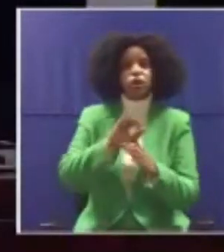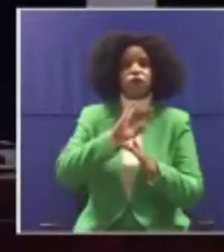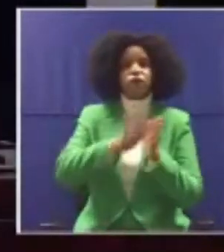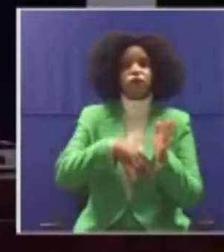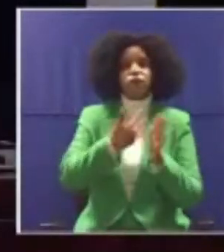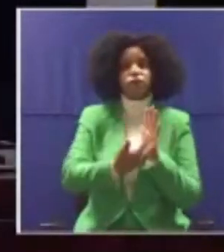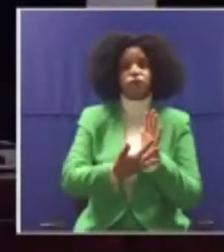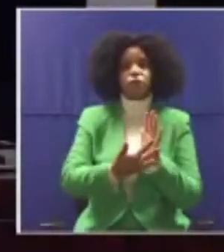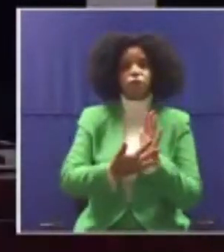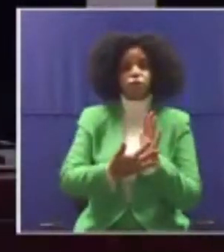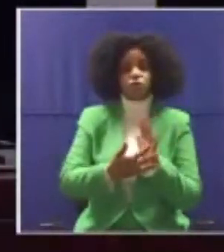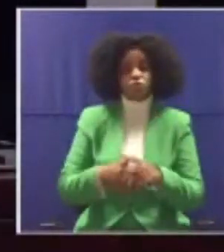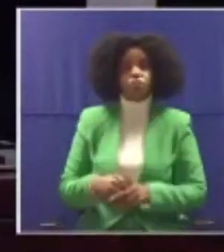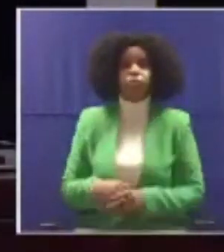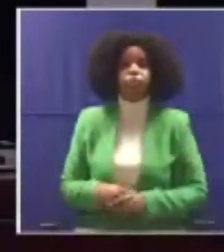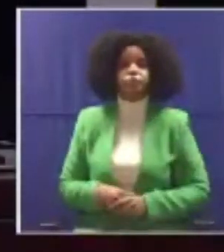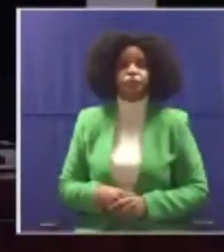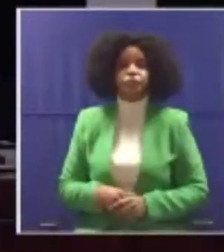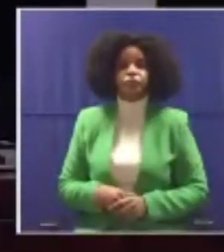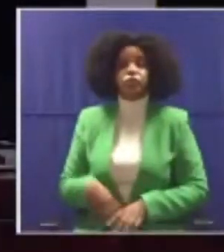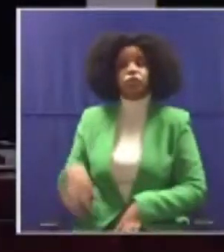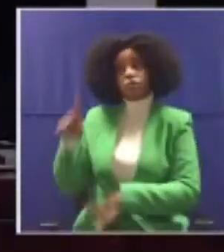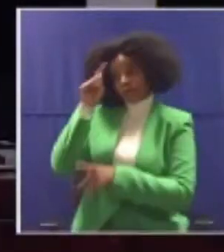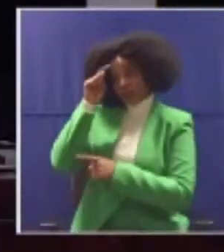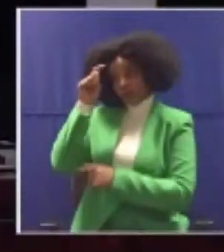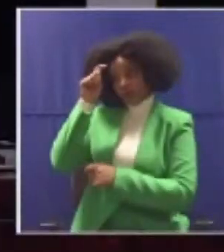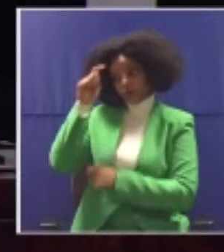Honorable Speaker, in response to the